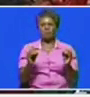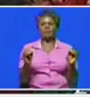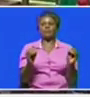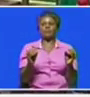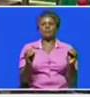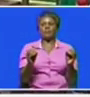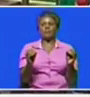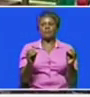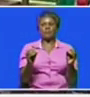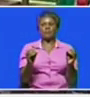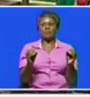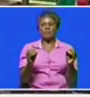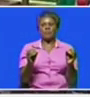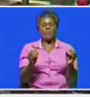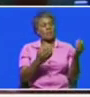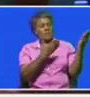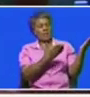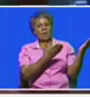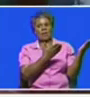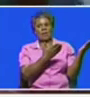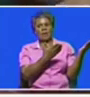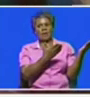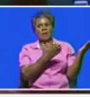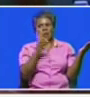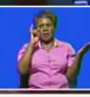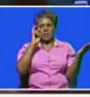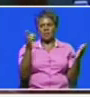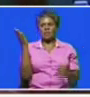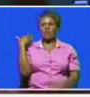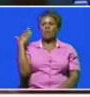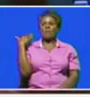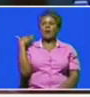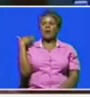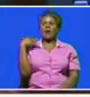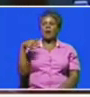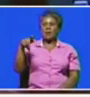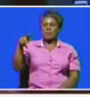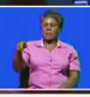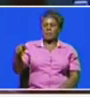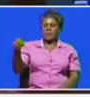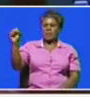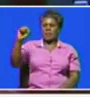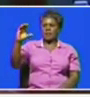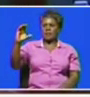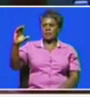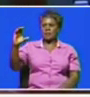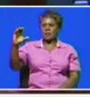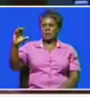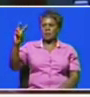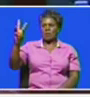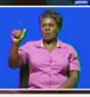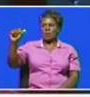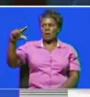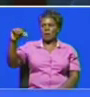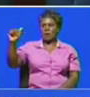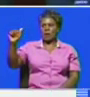being spotted in the presence of parliament. Speaker, I'm seeing one of the former, you know, PSH member, Honorable Gladys Wanga.